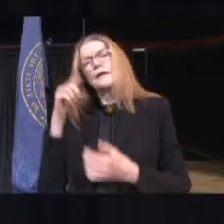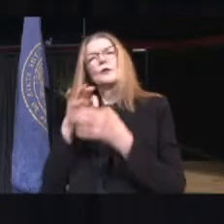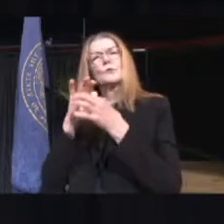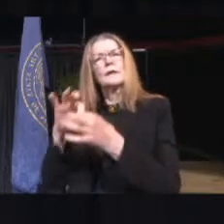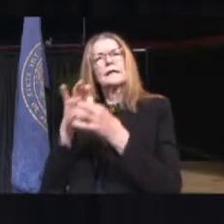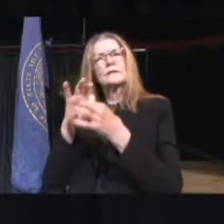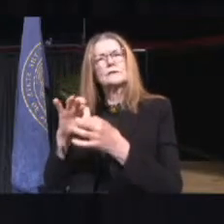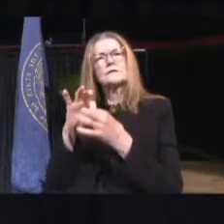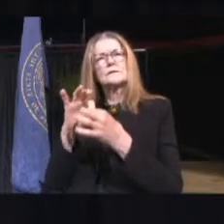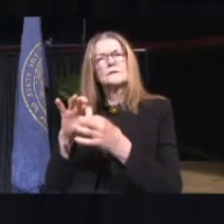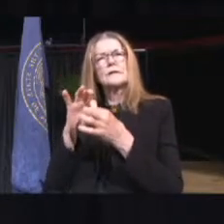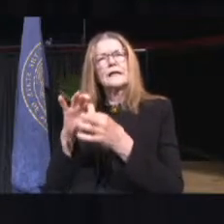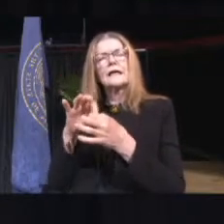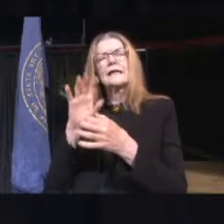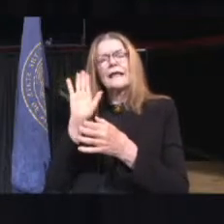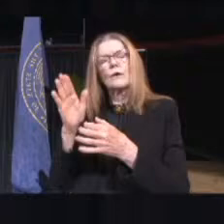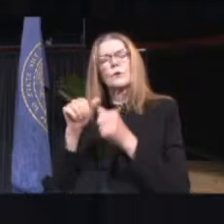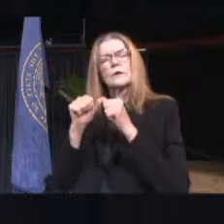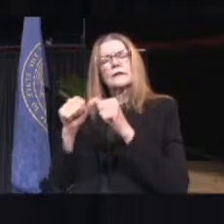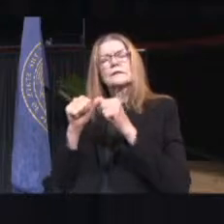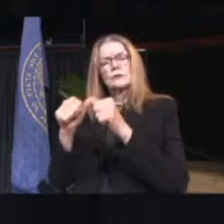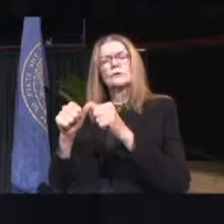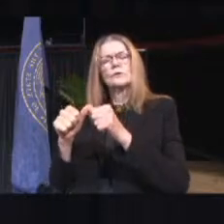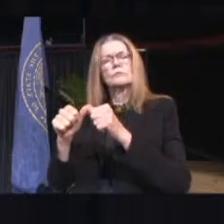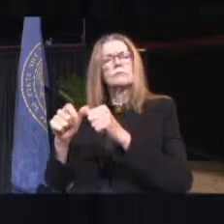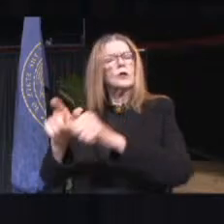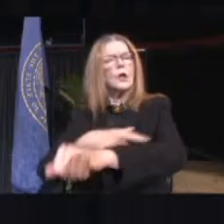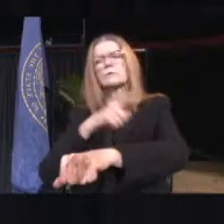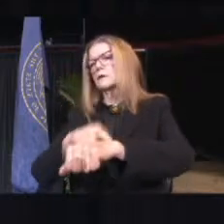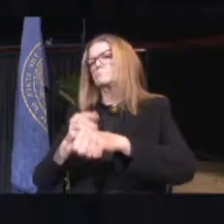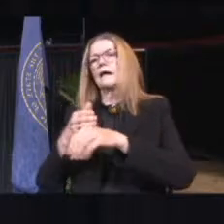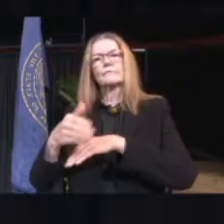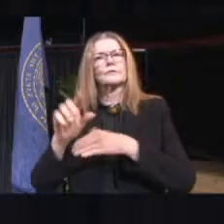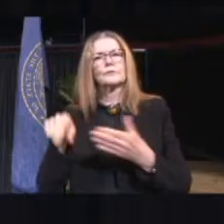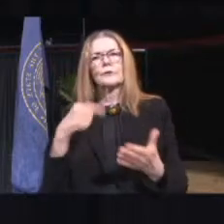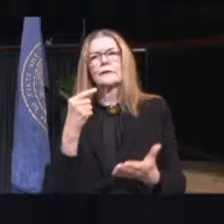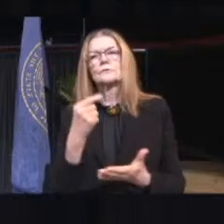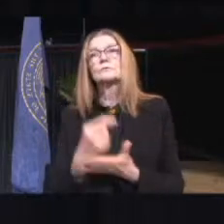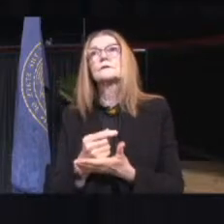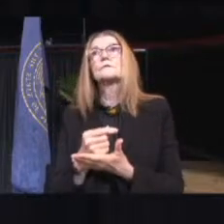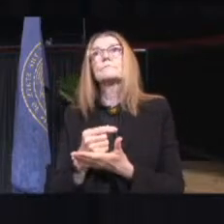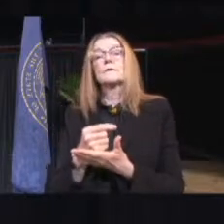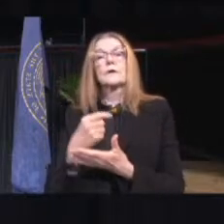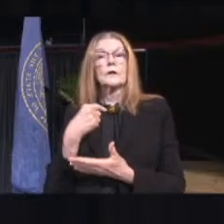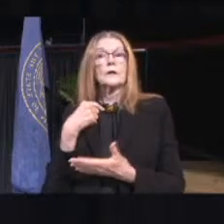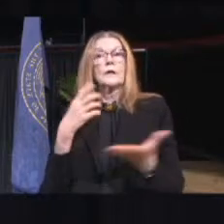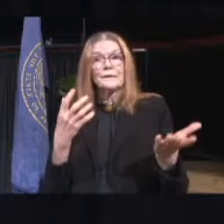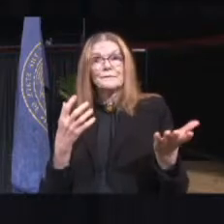quality which will benefit us long after graduation. This was made incredibly clear as we switched to